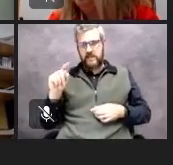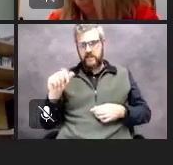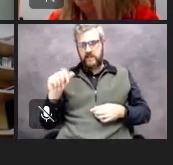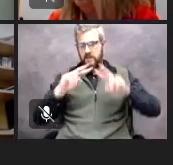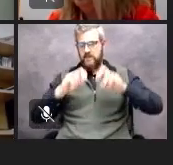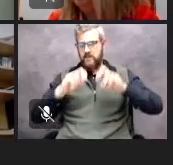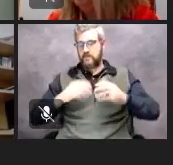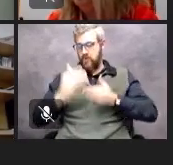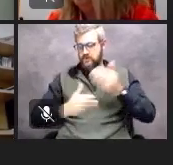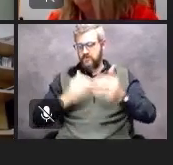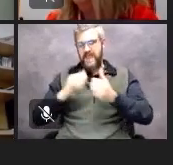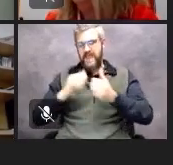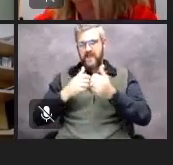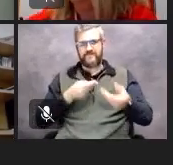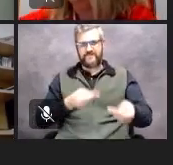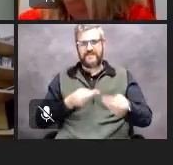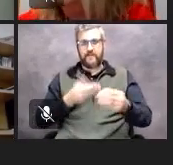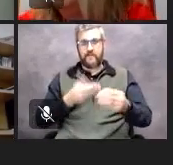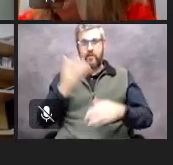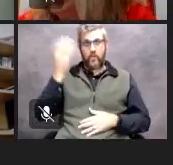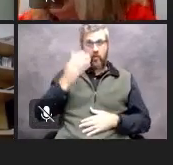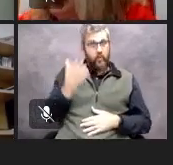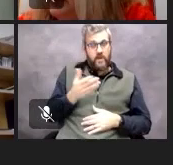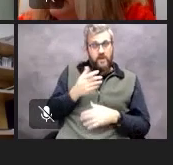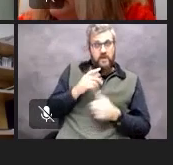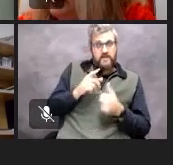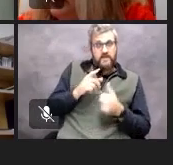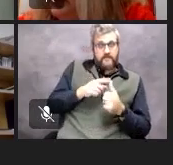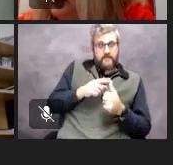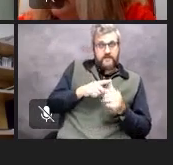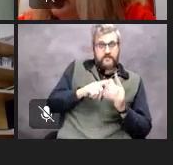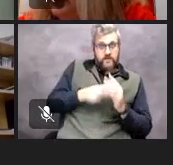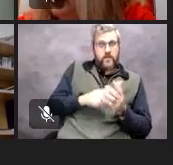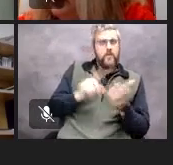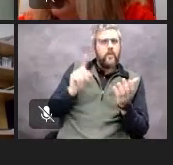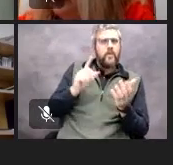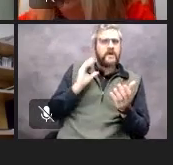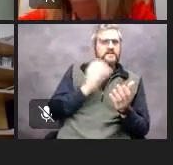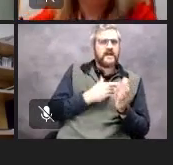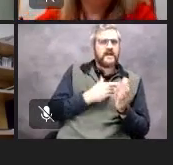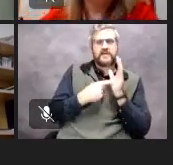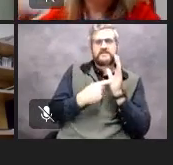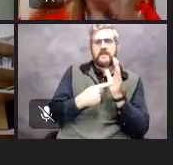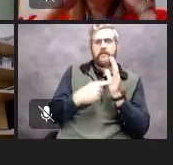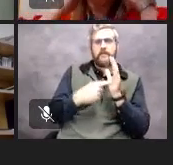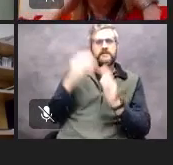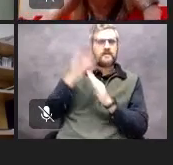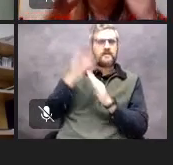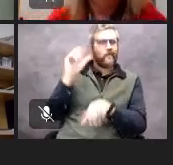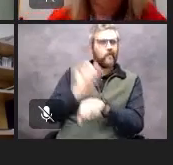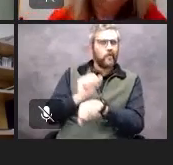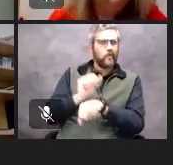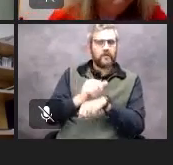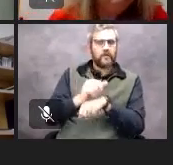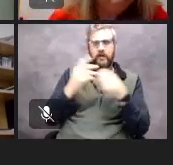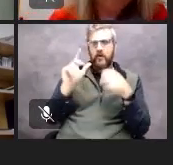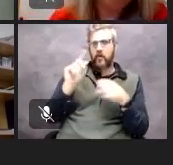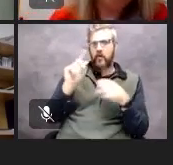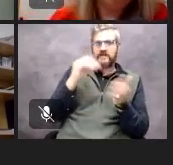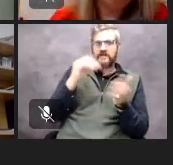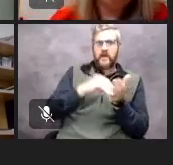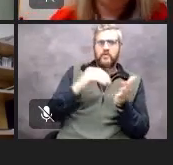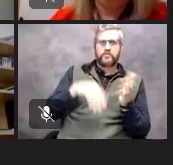feeds into it is the front loading of, okay, where's our exemplar work? Where's our student